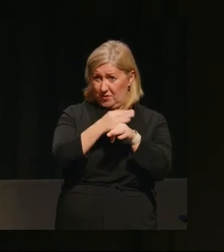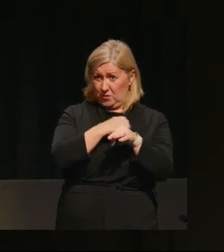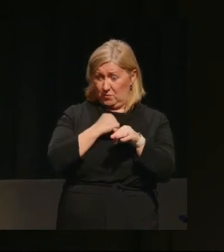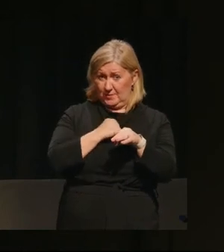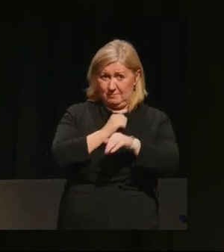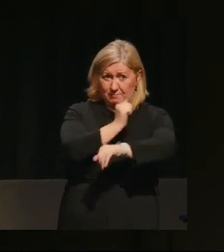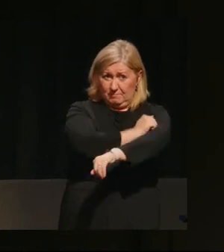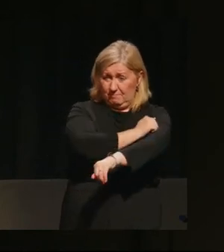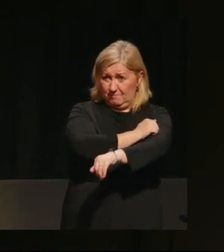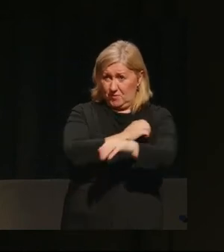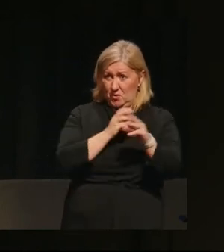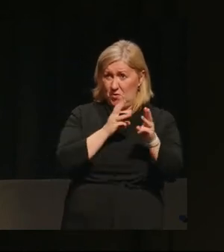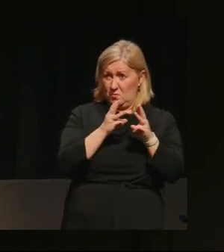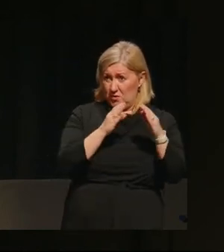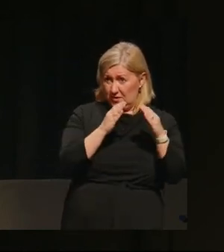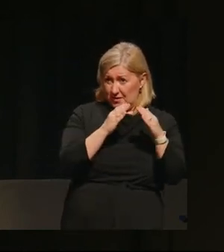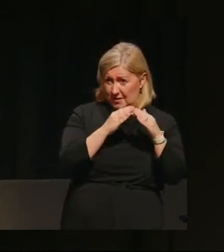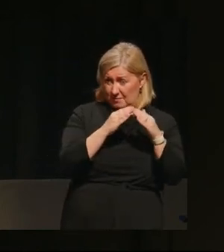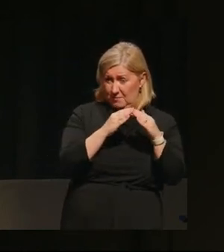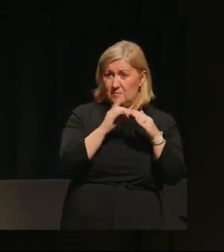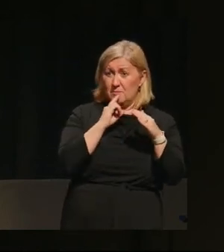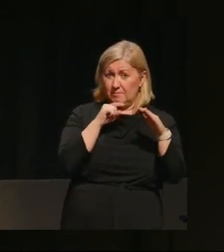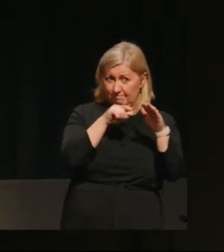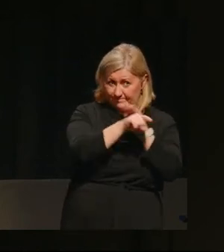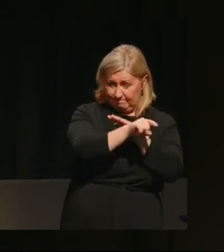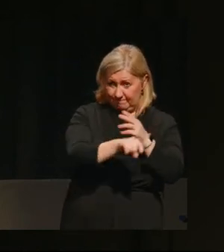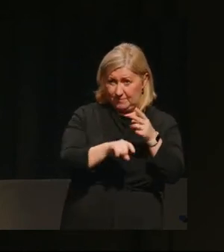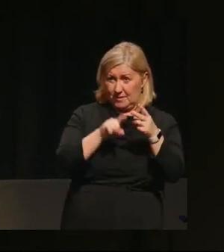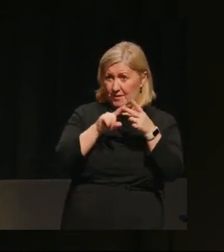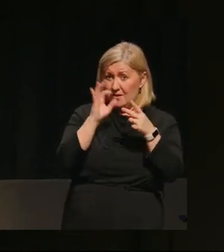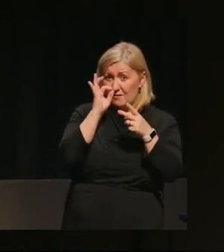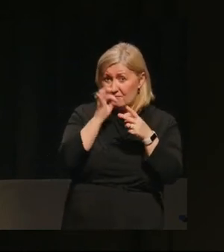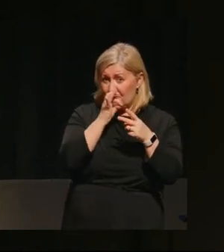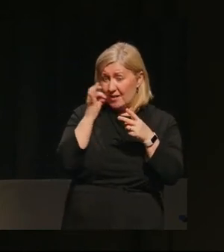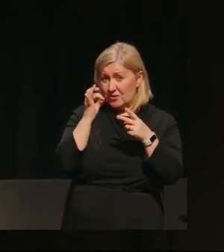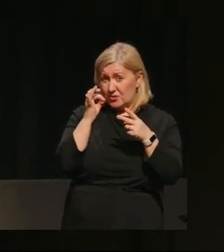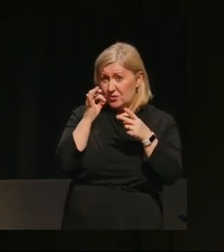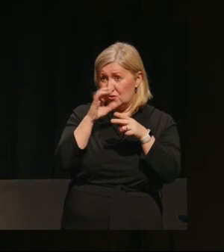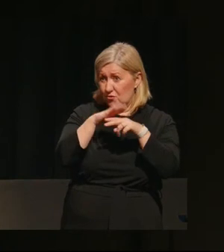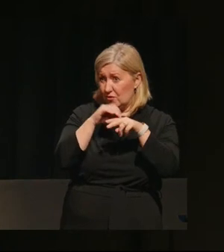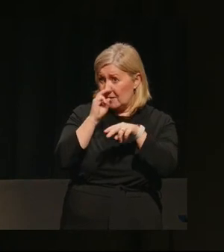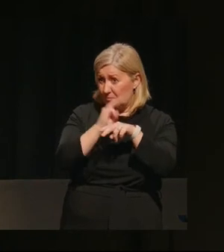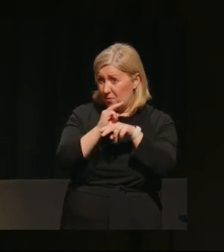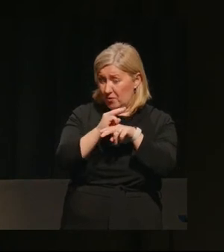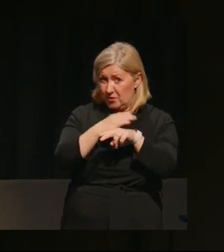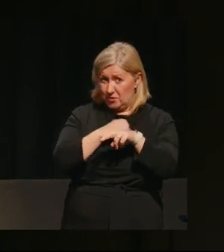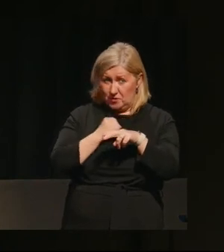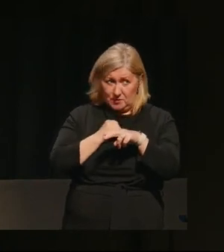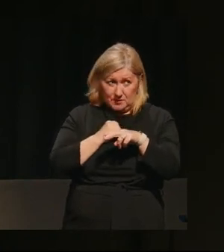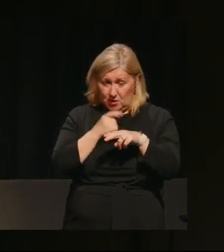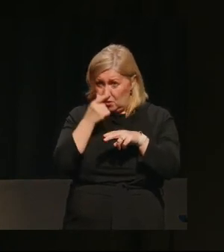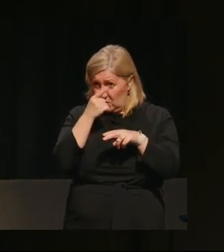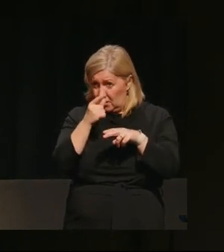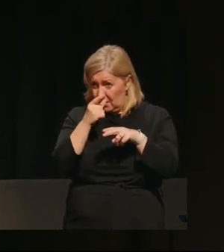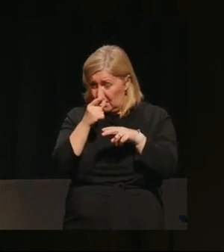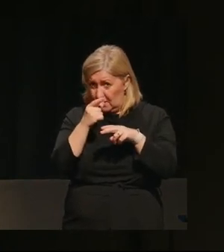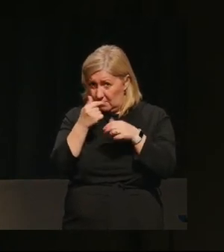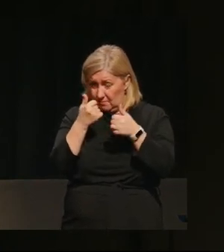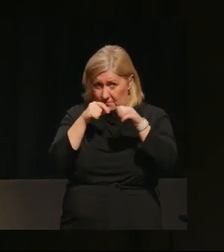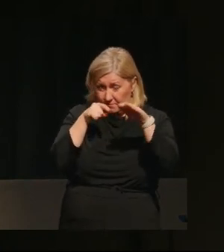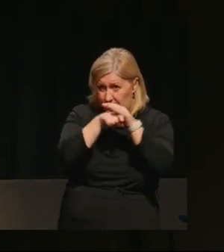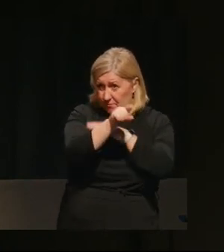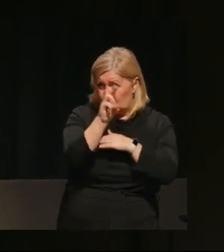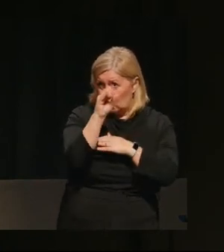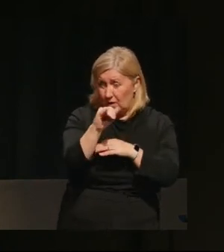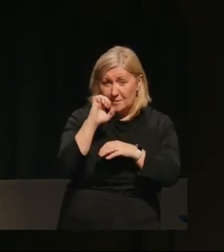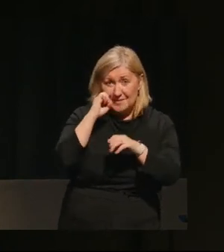escaped. My French grandmother was hidden in the countryside with her family and escaped arrest because the entire village